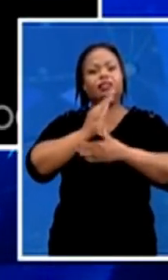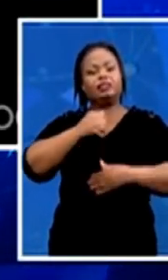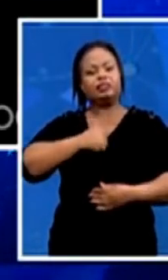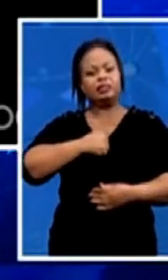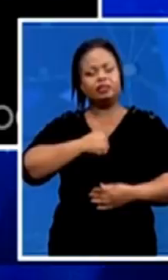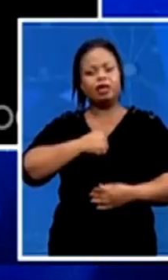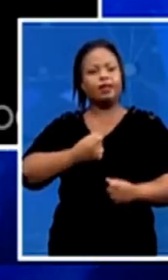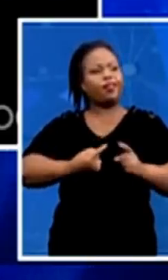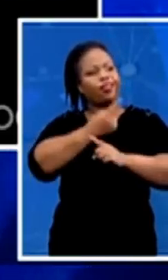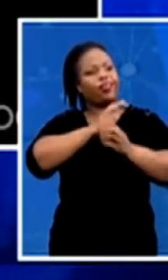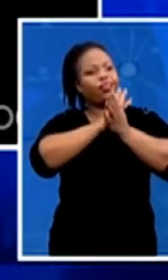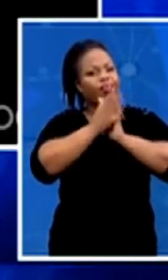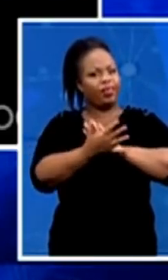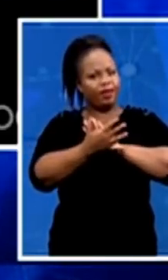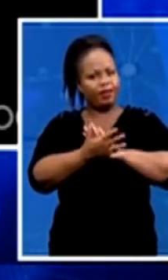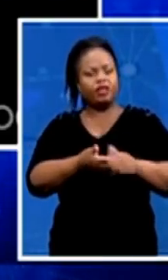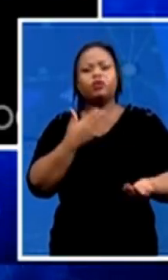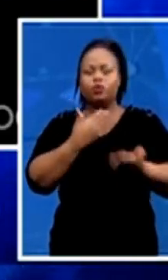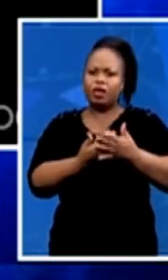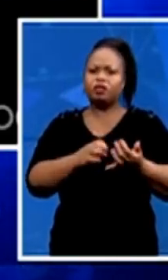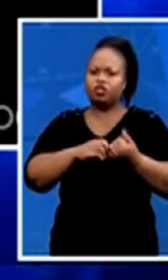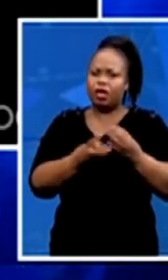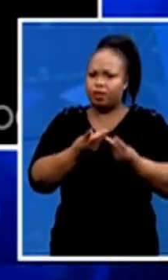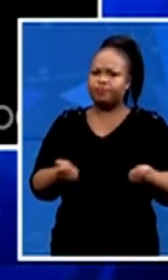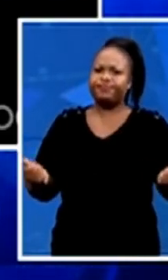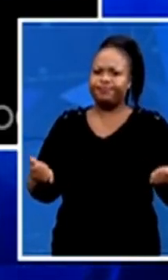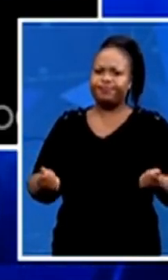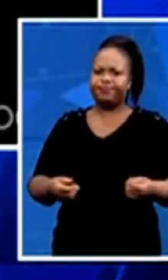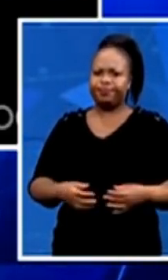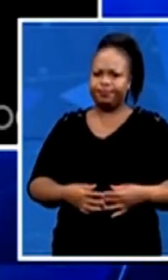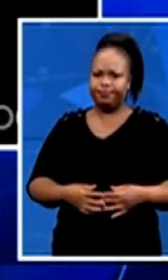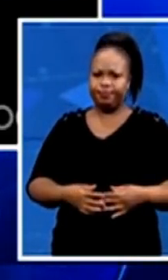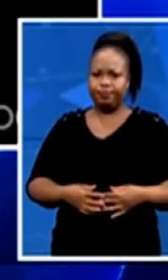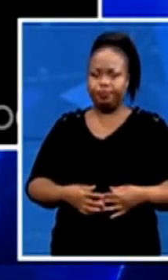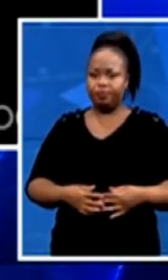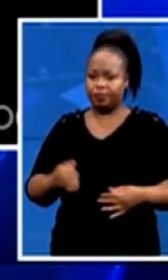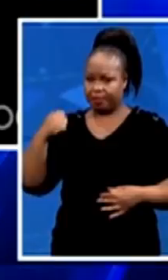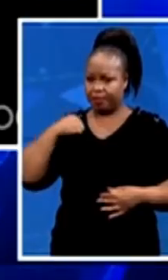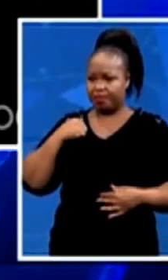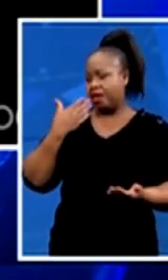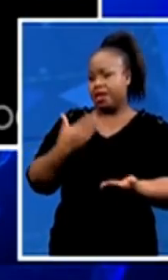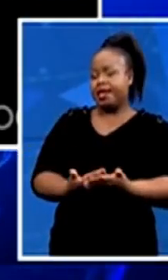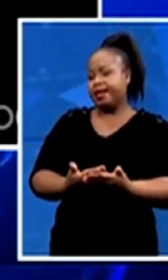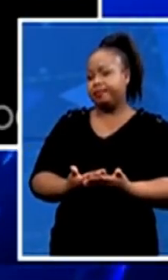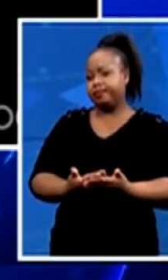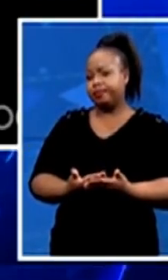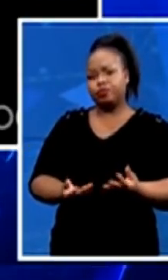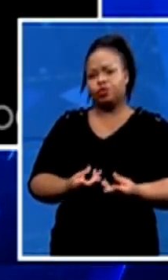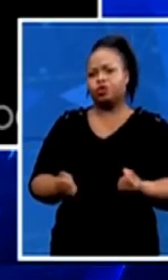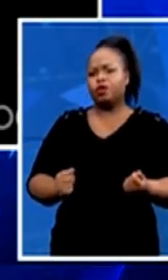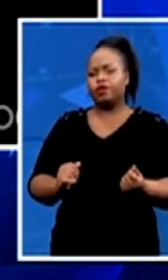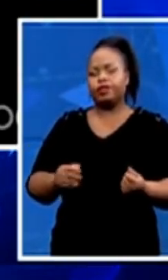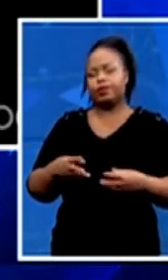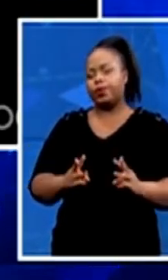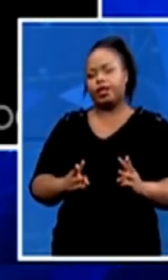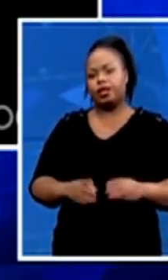remedy. Ubi remedium, ibi jus, ubi remedium.